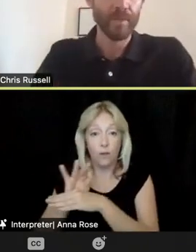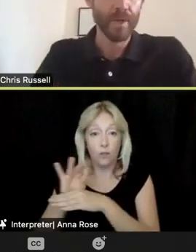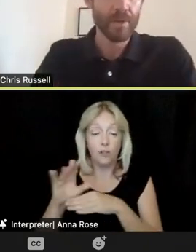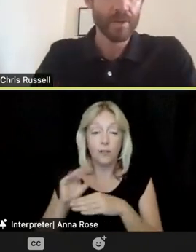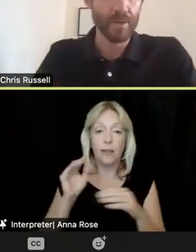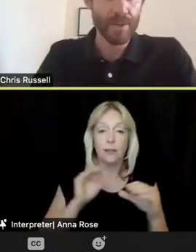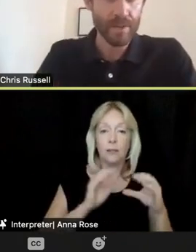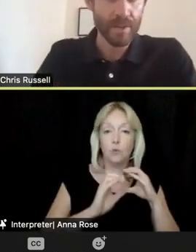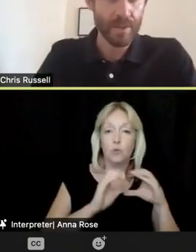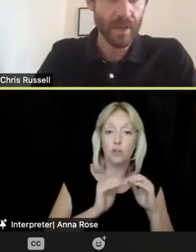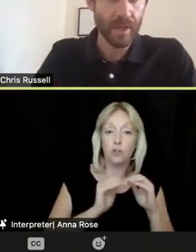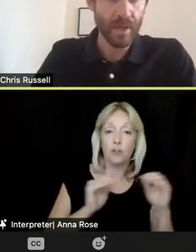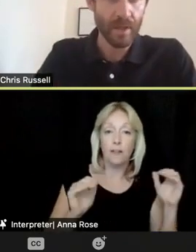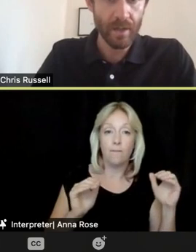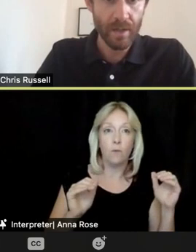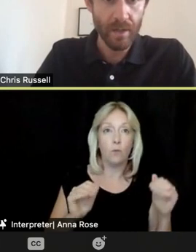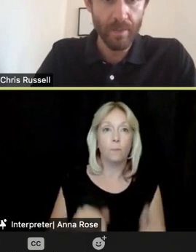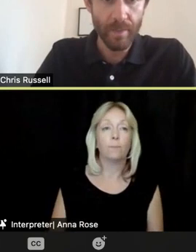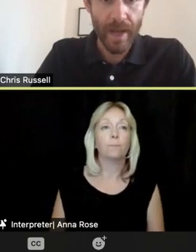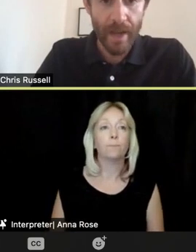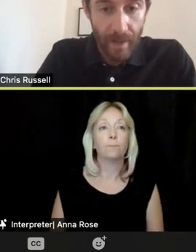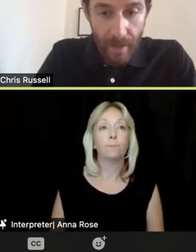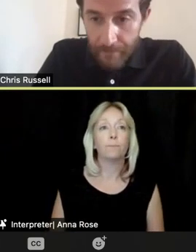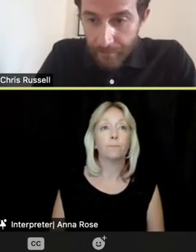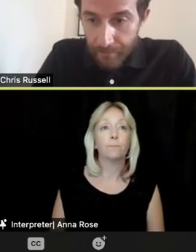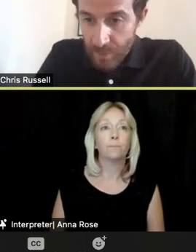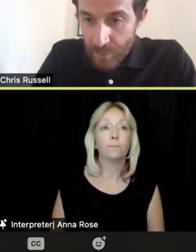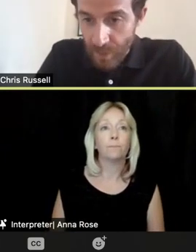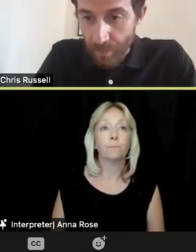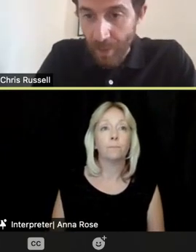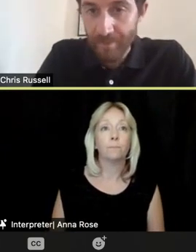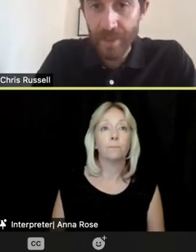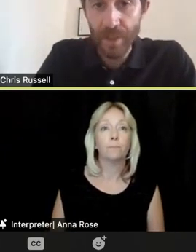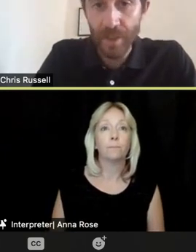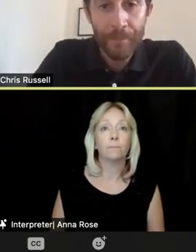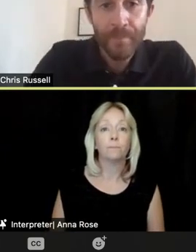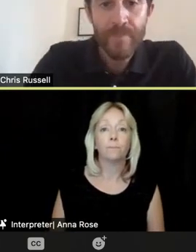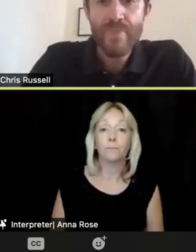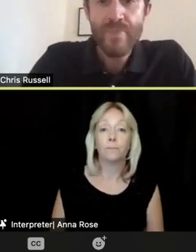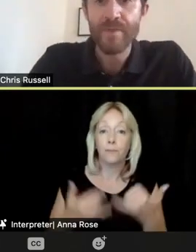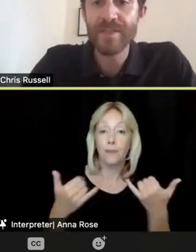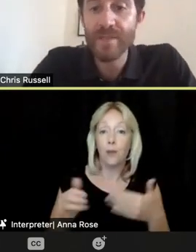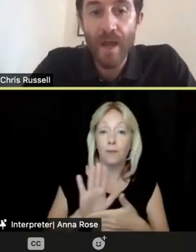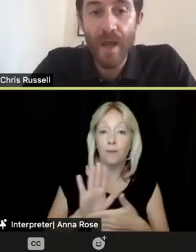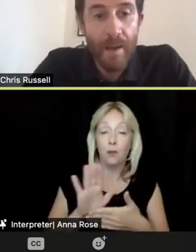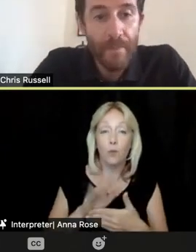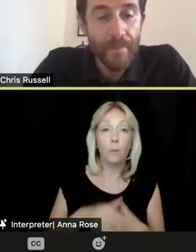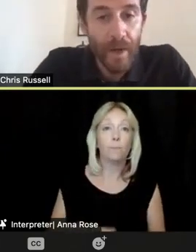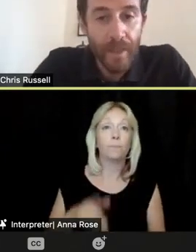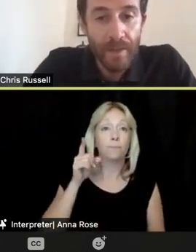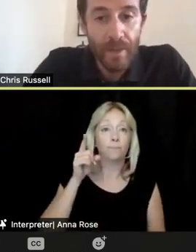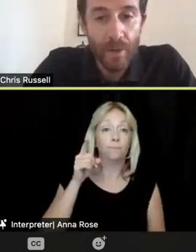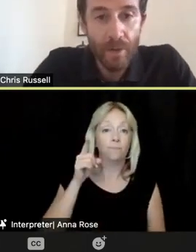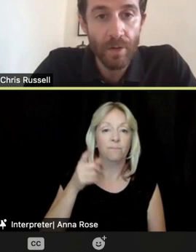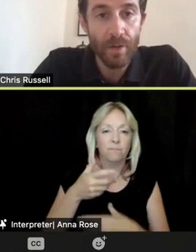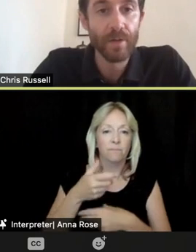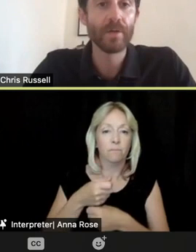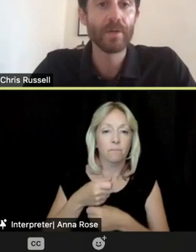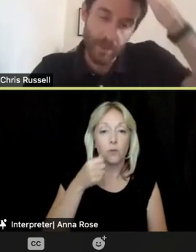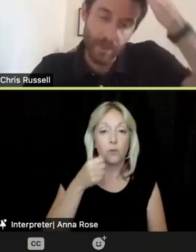here? So let's just go back. Just gonna pull up the video. This is a